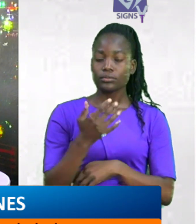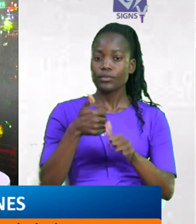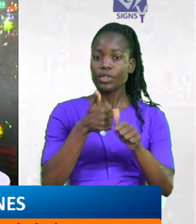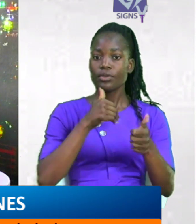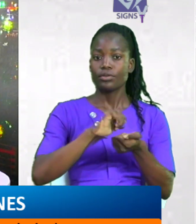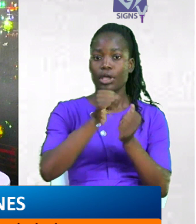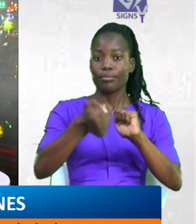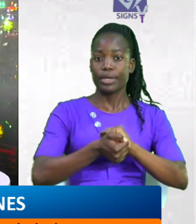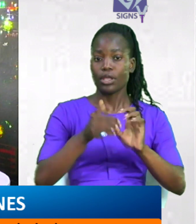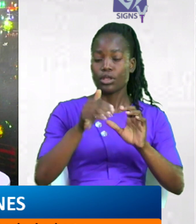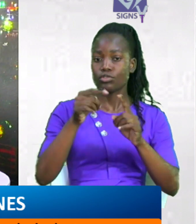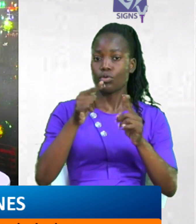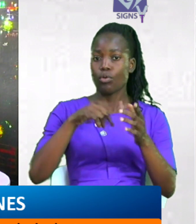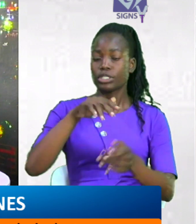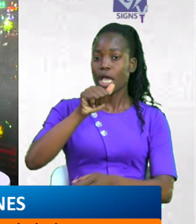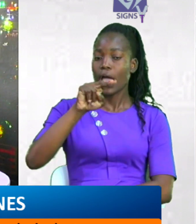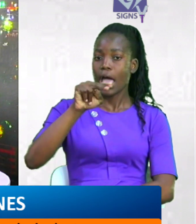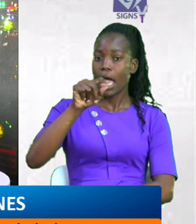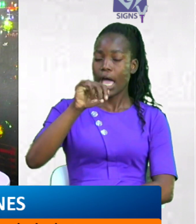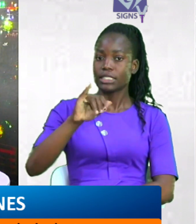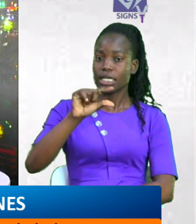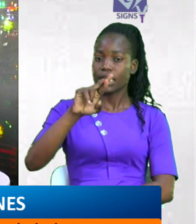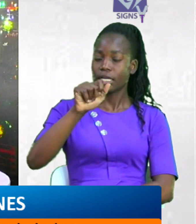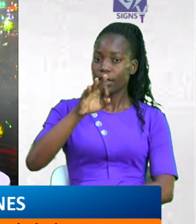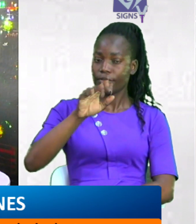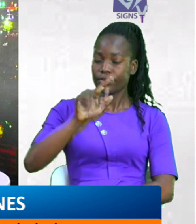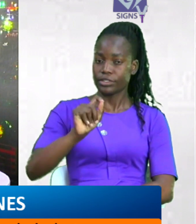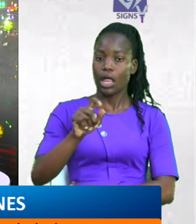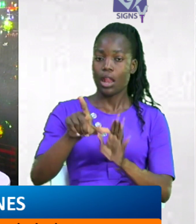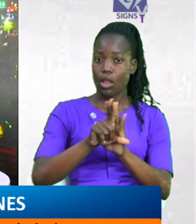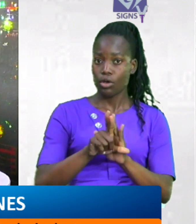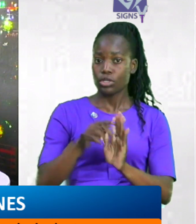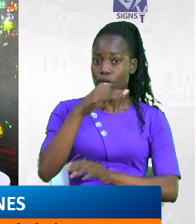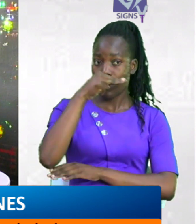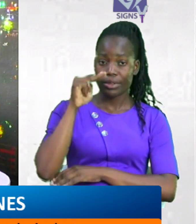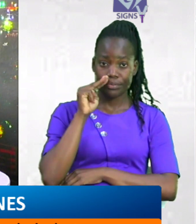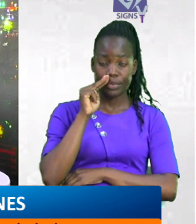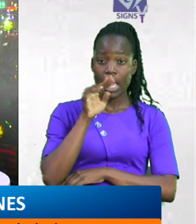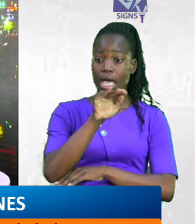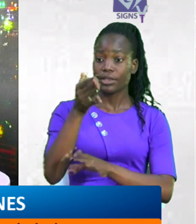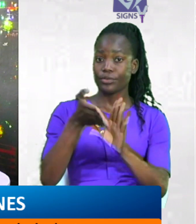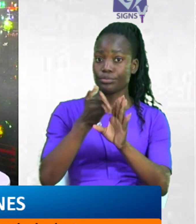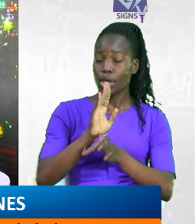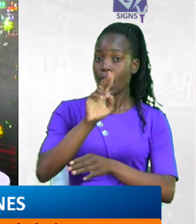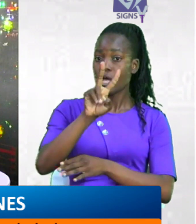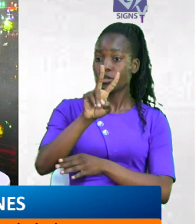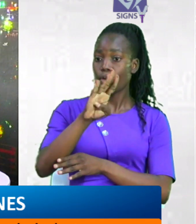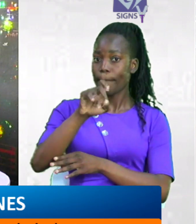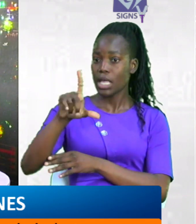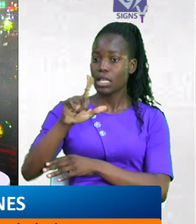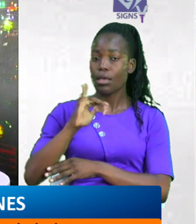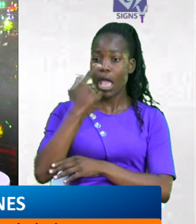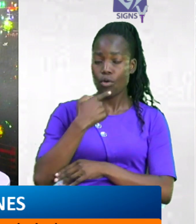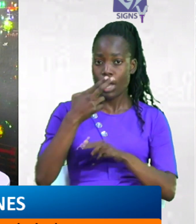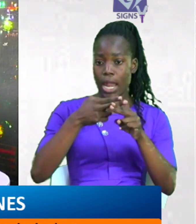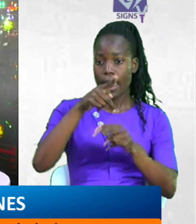from the NHIF bill, now to Musalia Mudavadi objects to amendments to the Anti-Graft